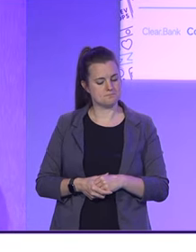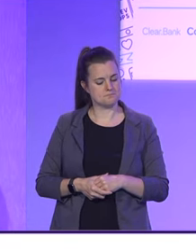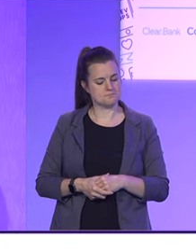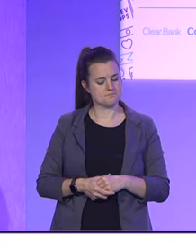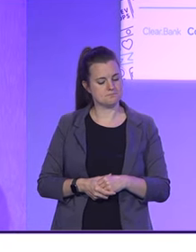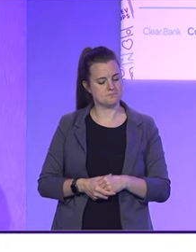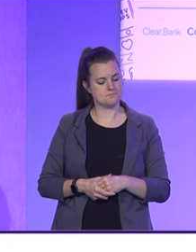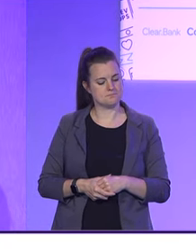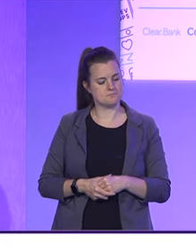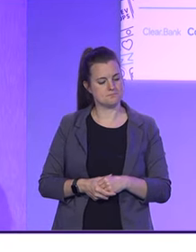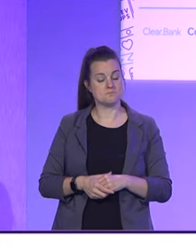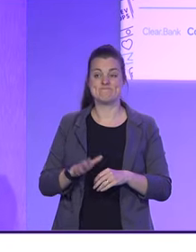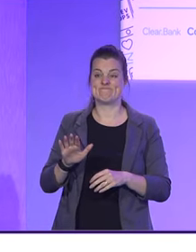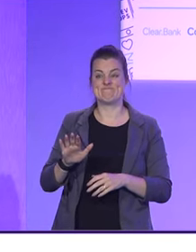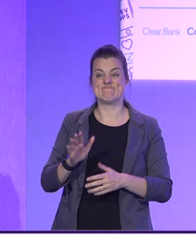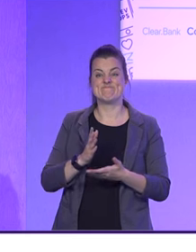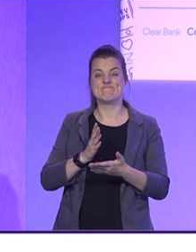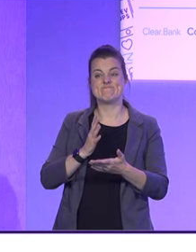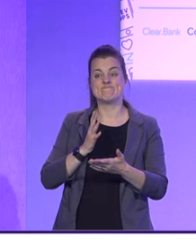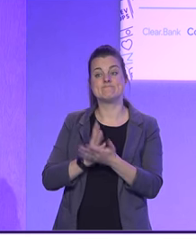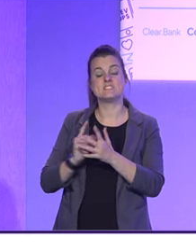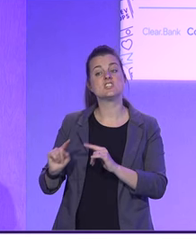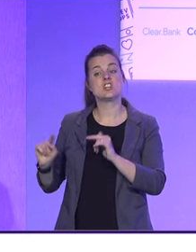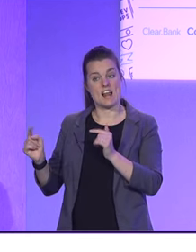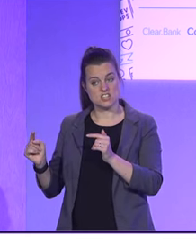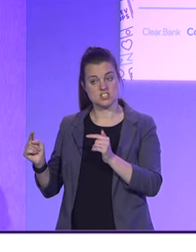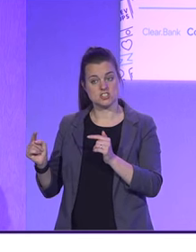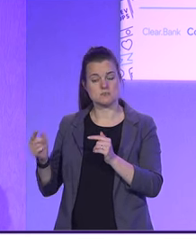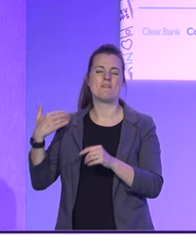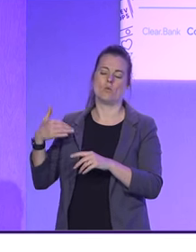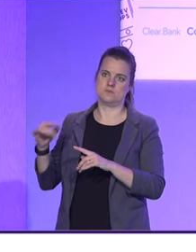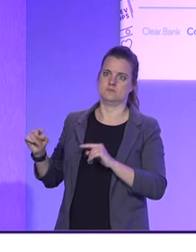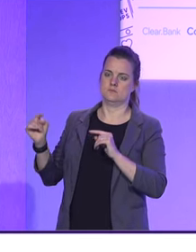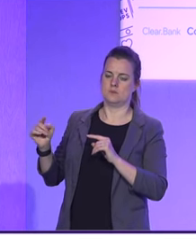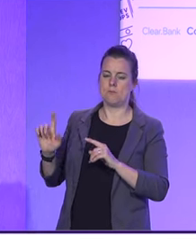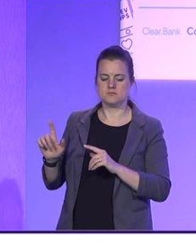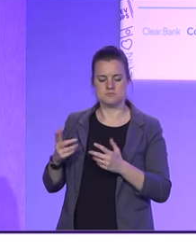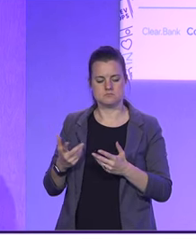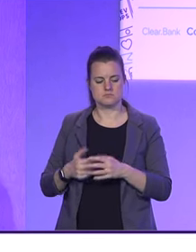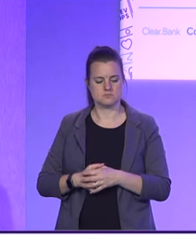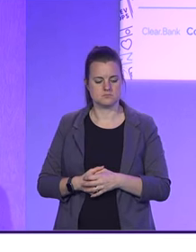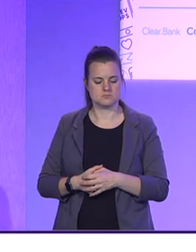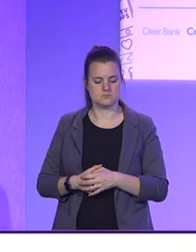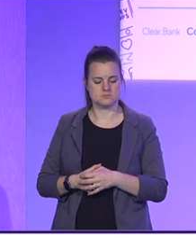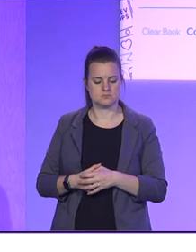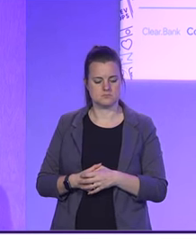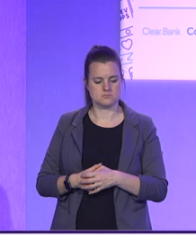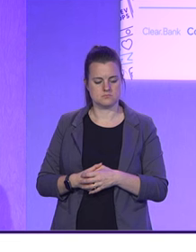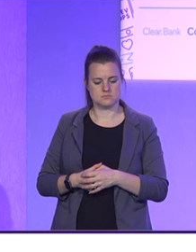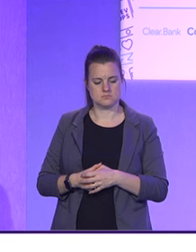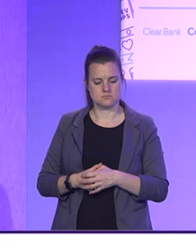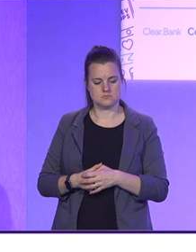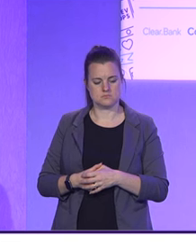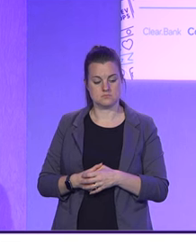So it's a challenge before, but right now it's easy for doing that, okay?